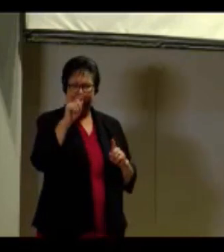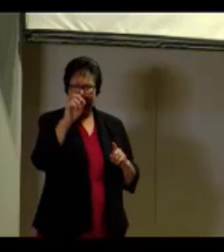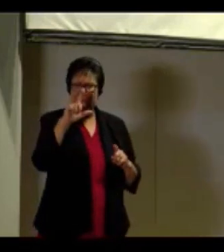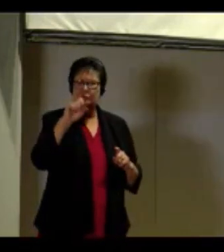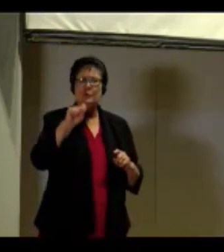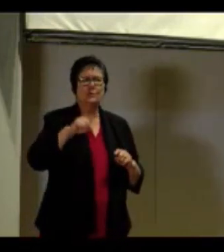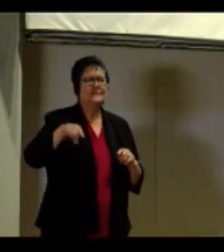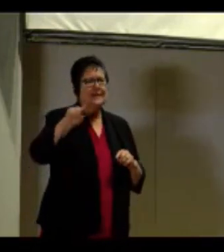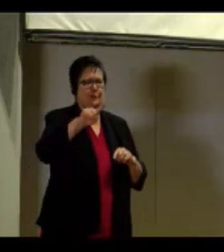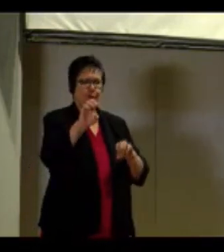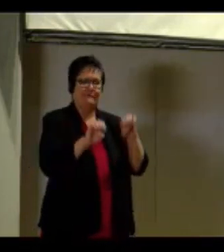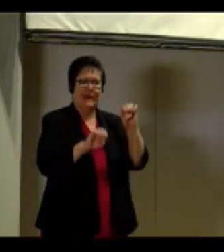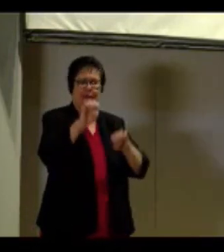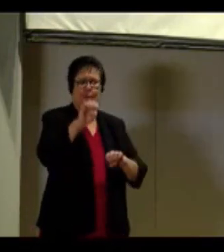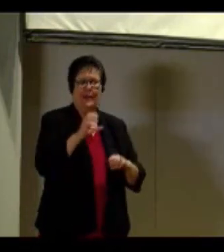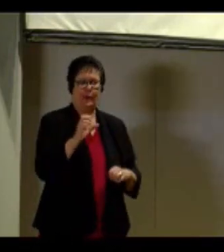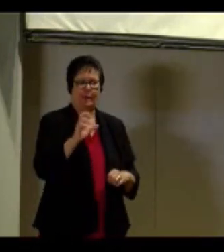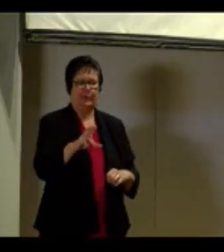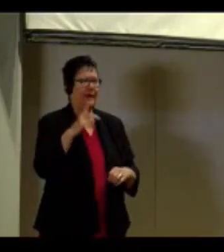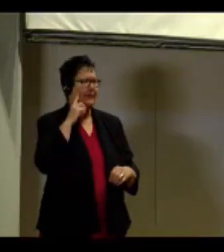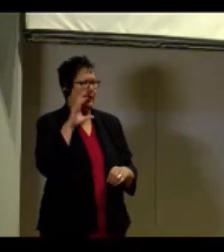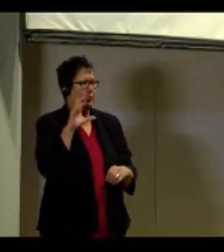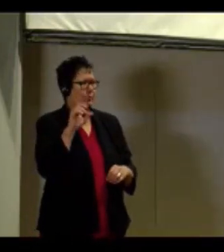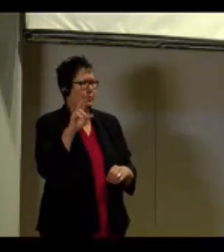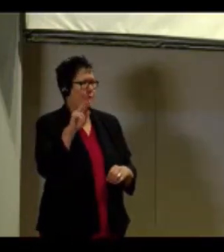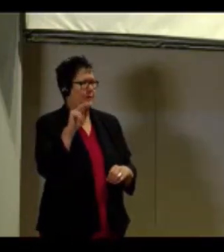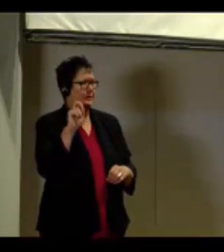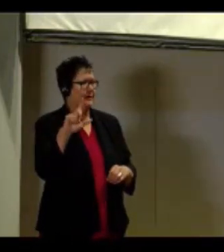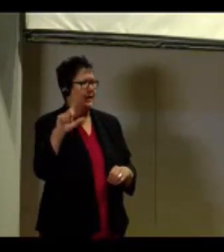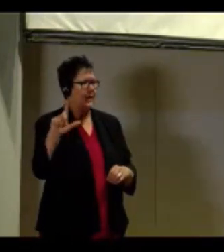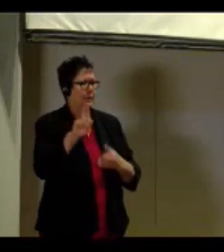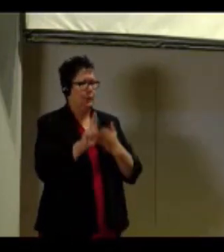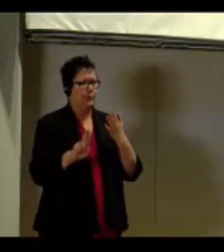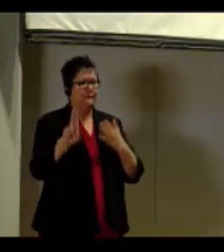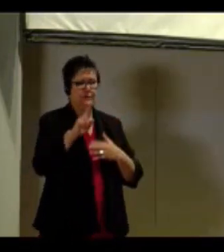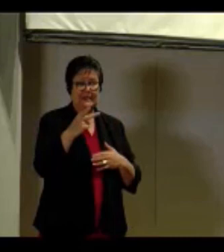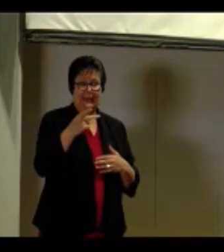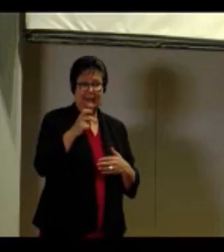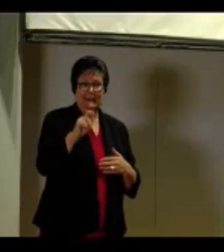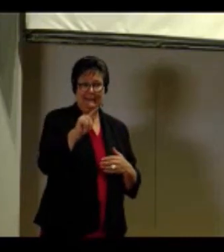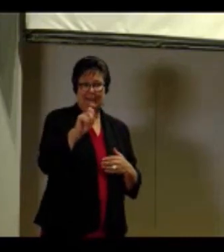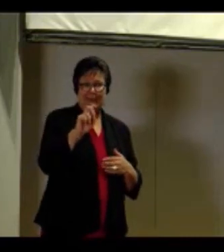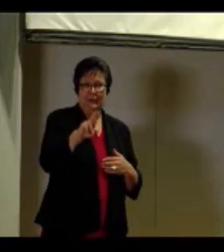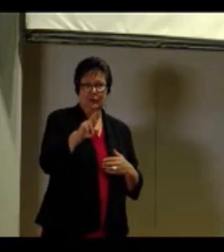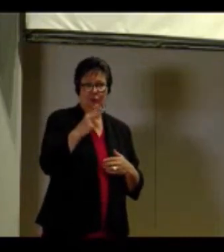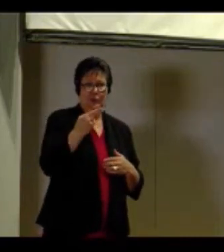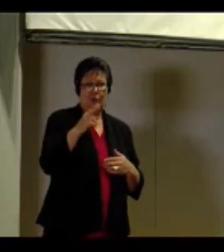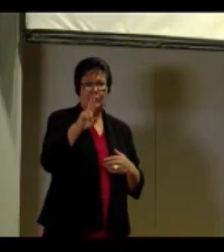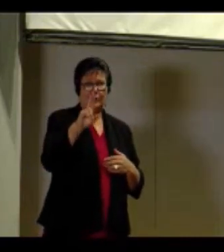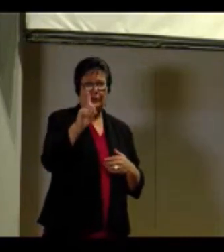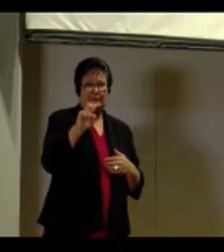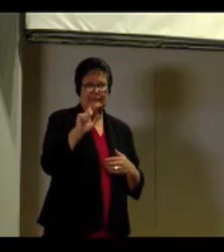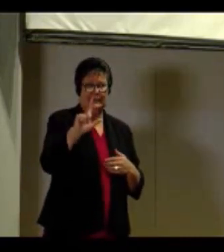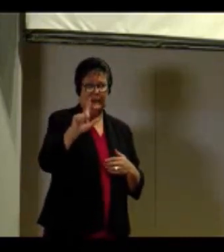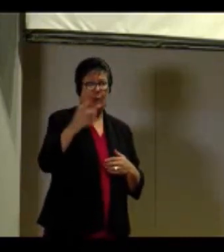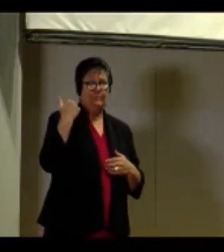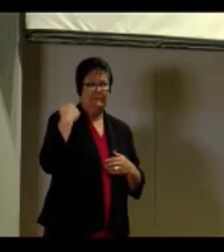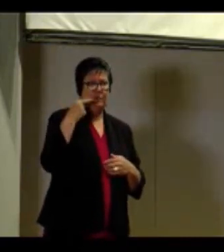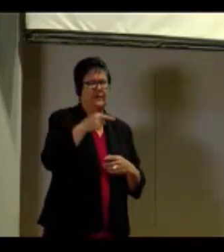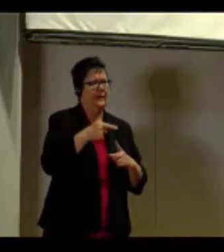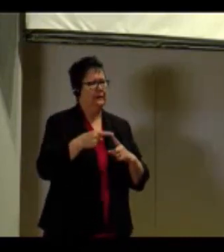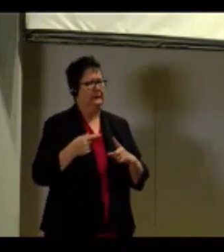copyright. I think it's Cornell University website. Peter Hurdle used to be there. I don't think he's there anymore, but he did a